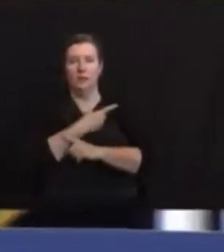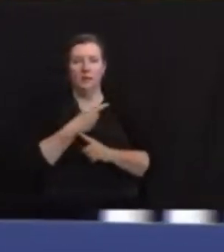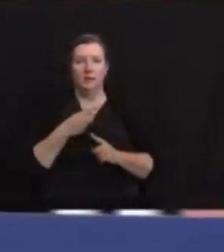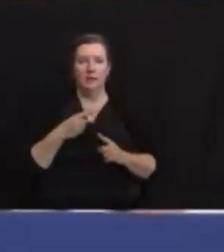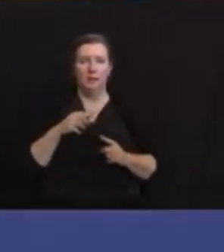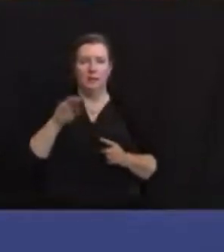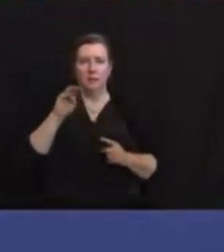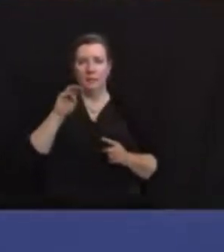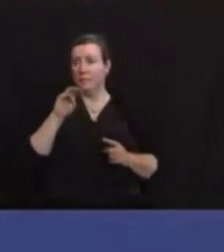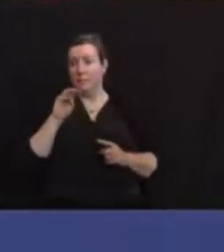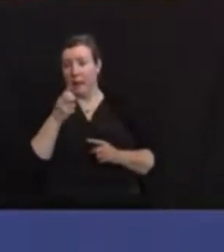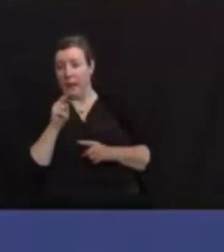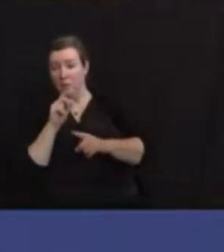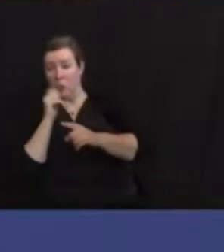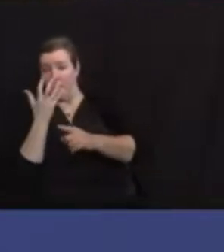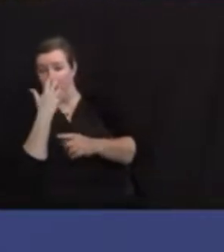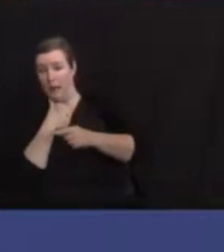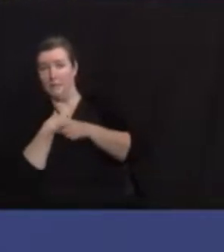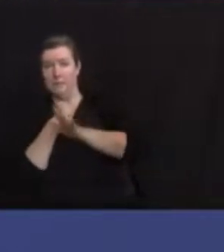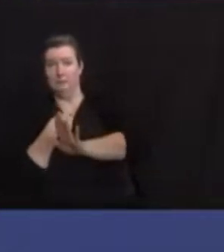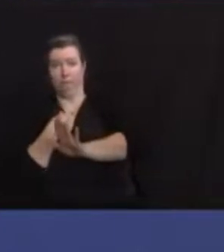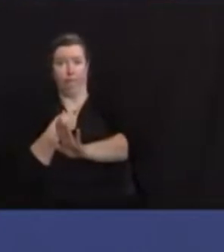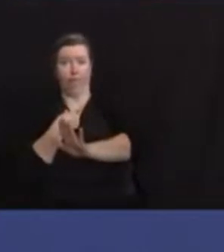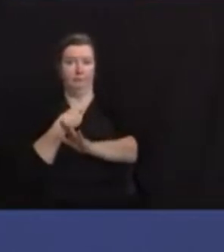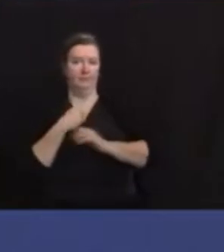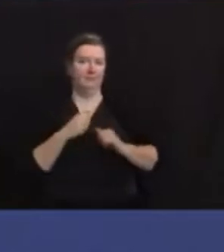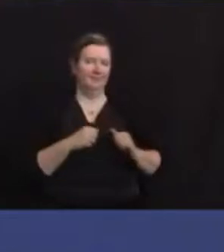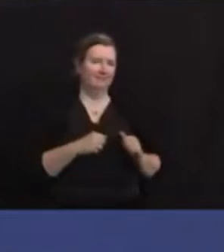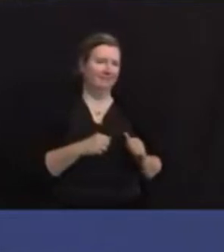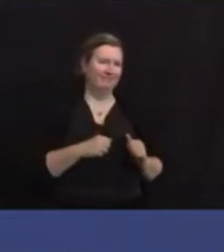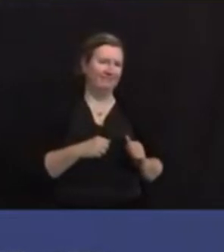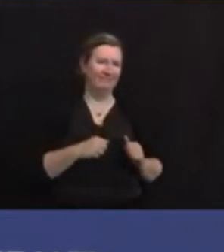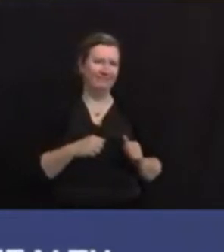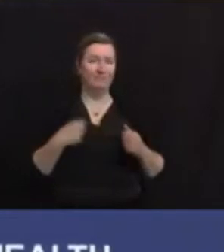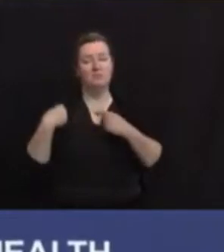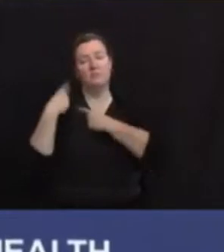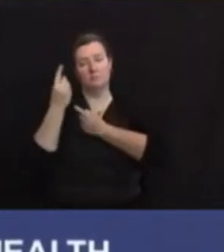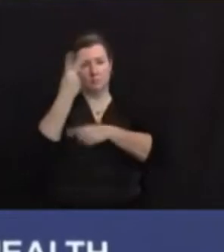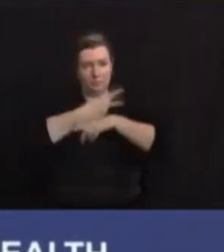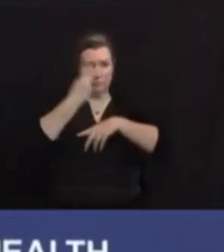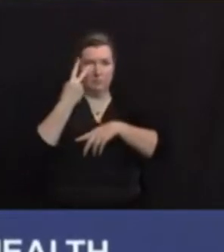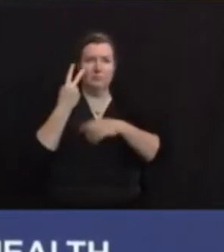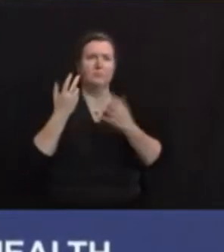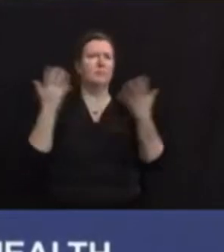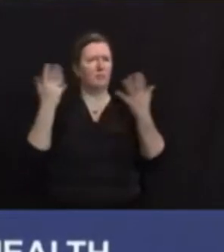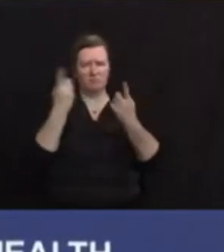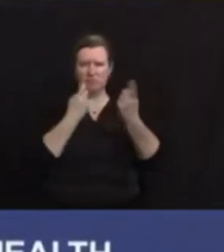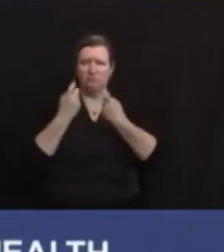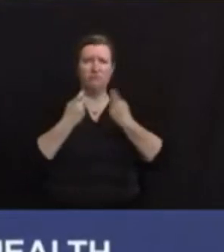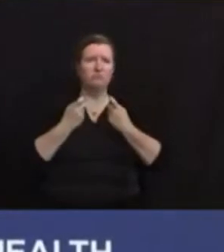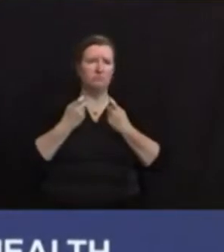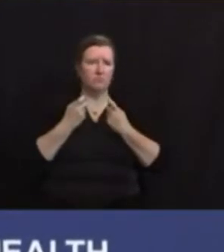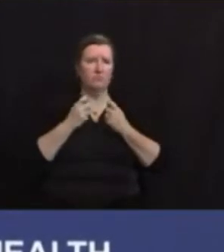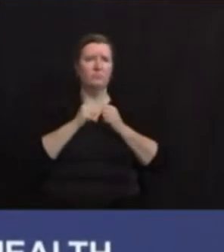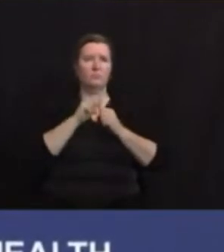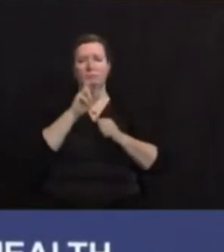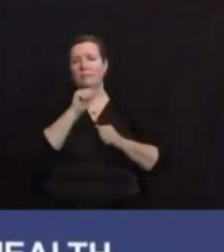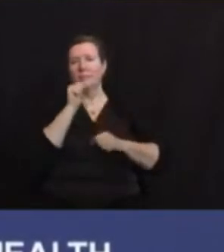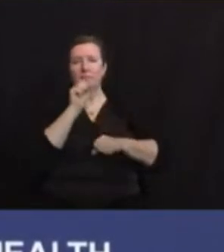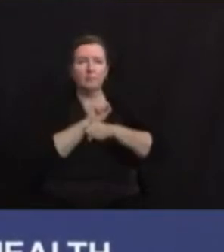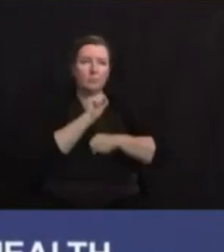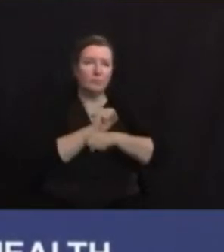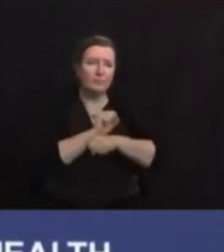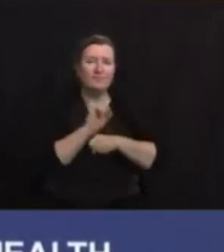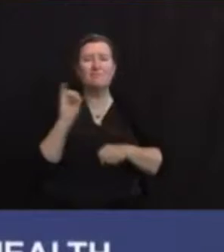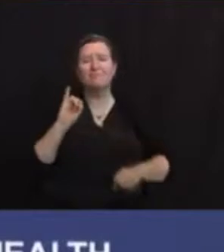we got a bunch of questions over the past 48 hours on unemployment benefits. And I've invited Labor